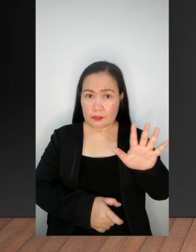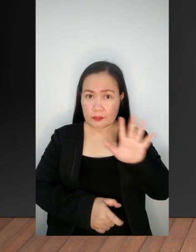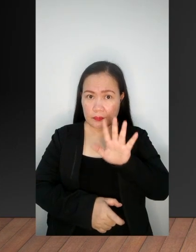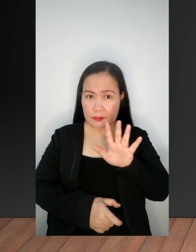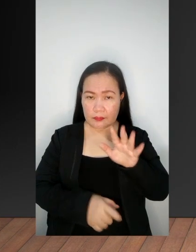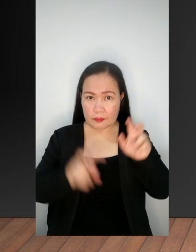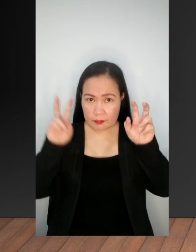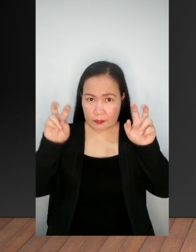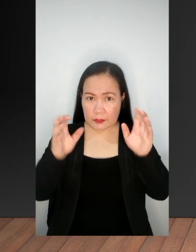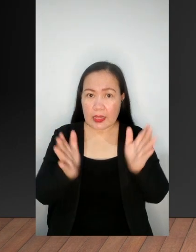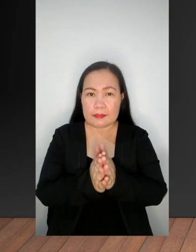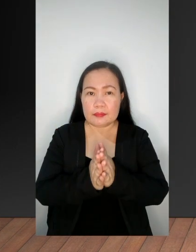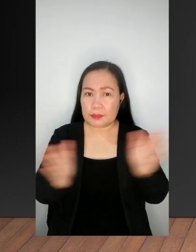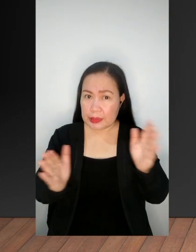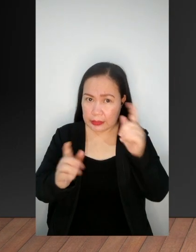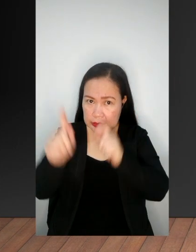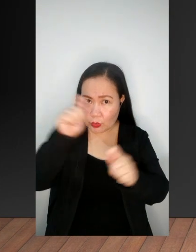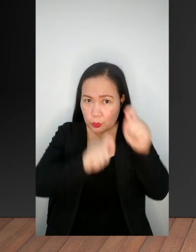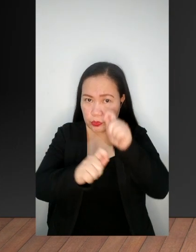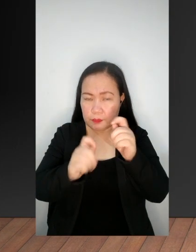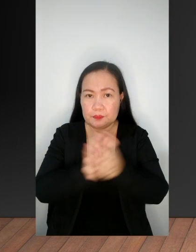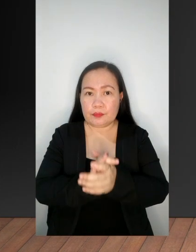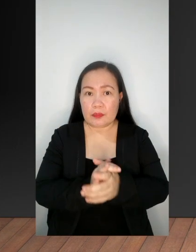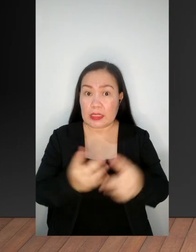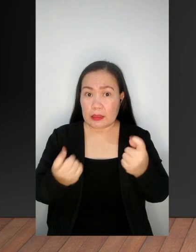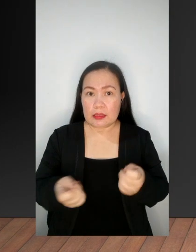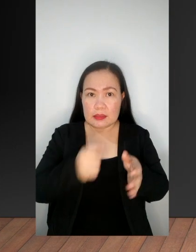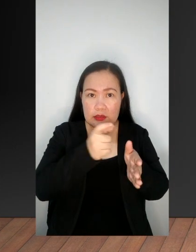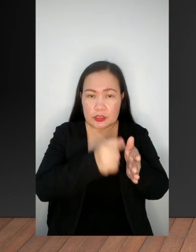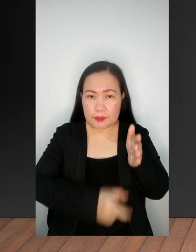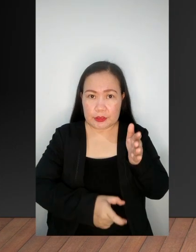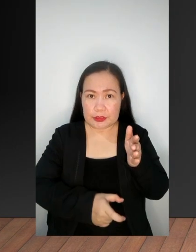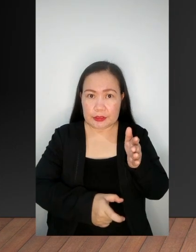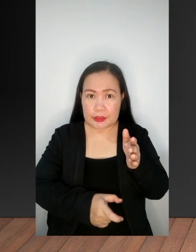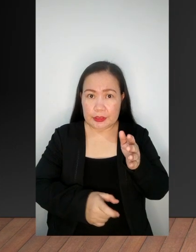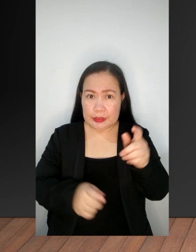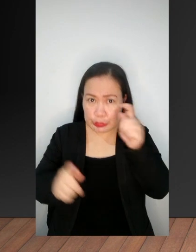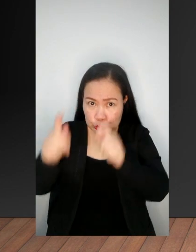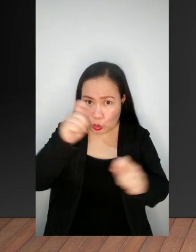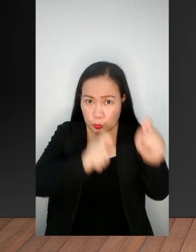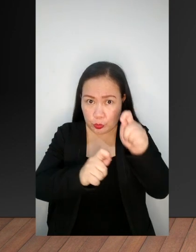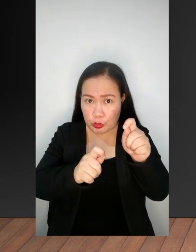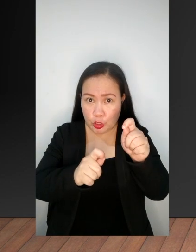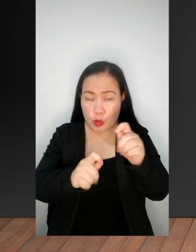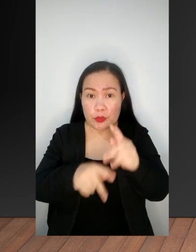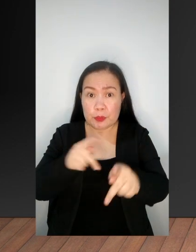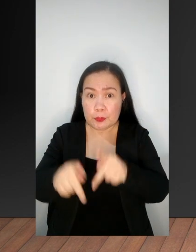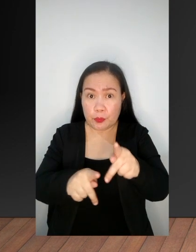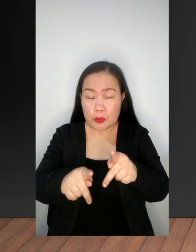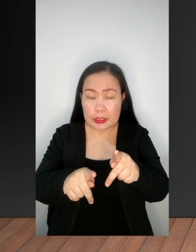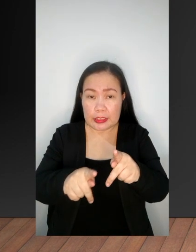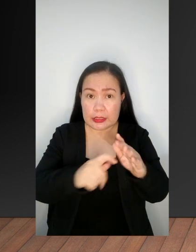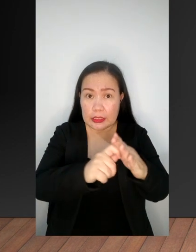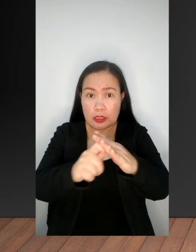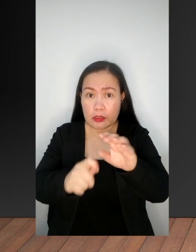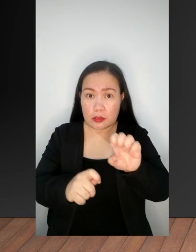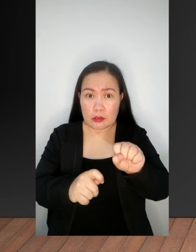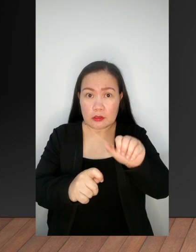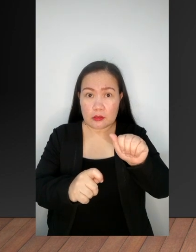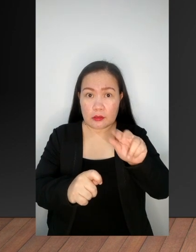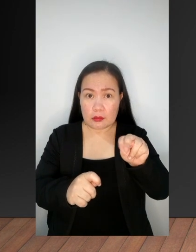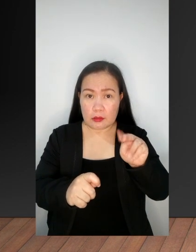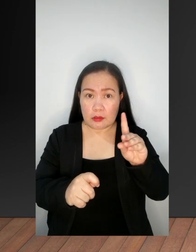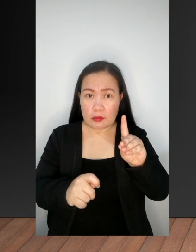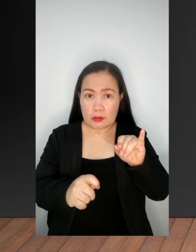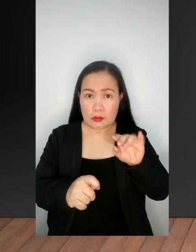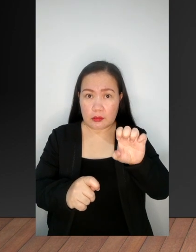Chapter 55. The Catastrophe. In this chapter, the commotion of the people in downtown San